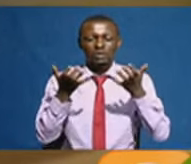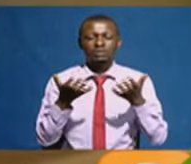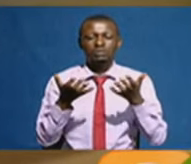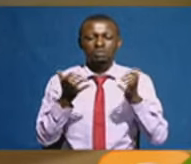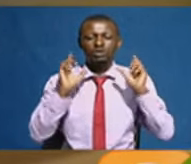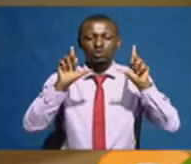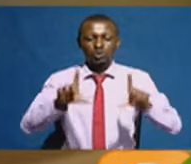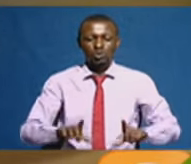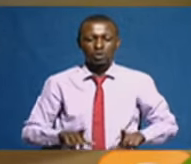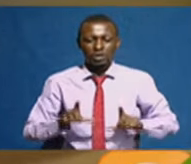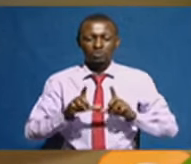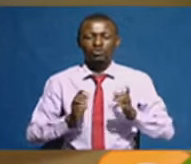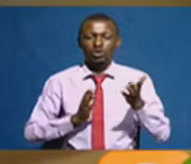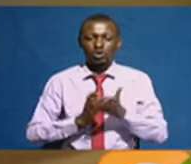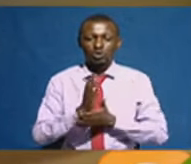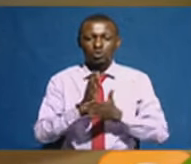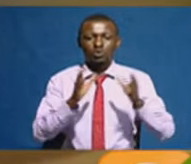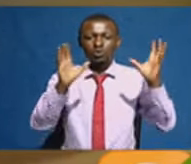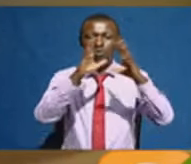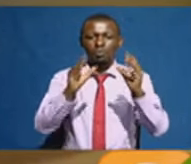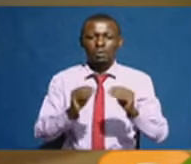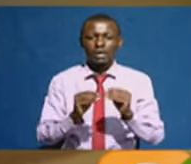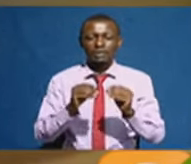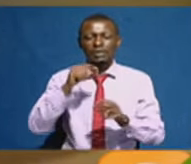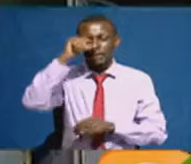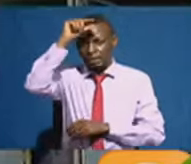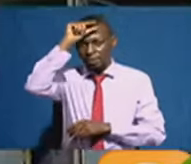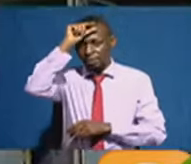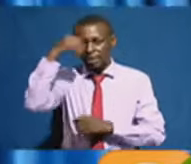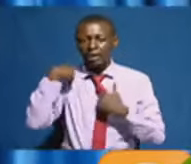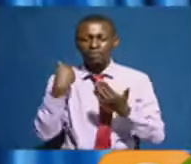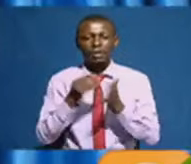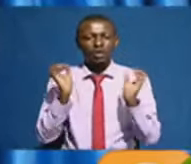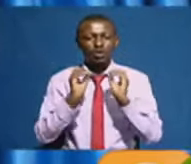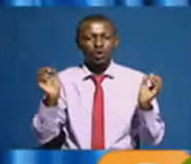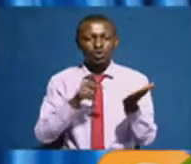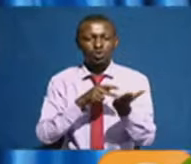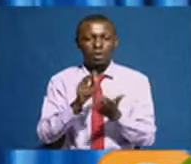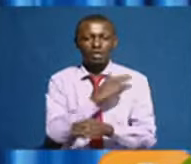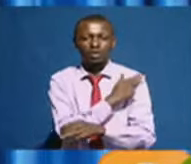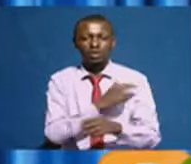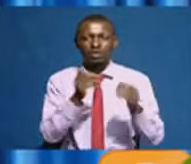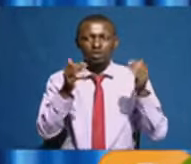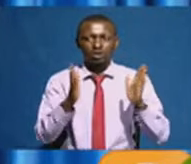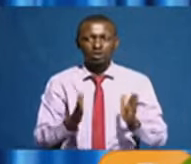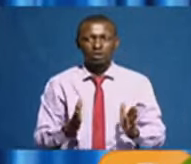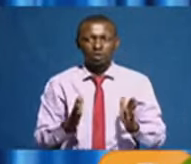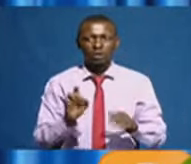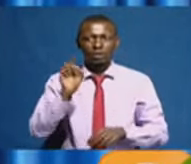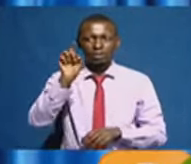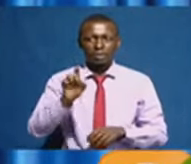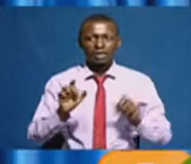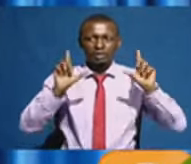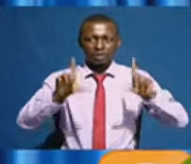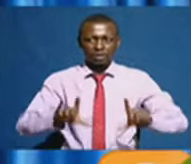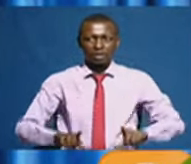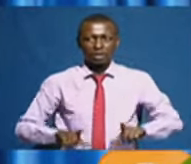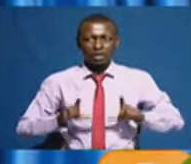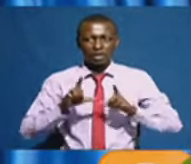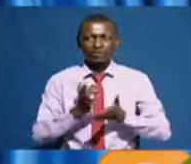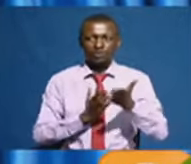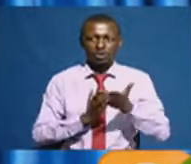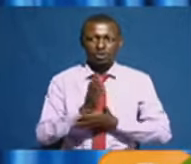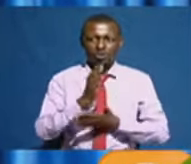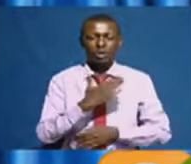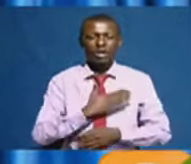does not have money to pay doctors, and then we can continue. We must live within our means. And we are